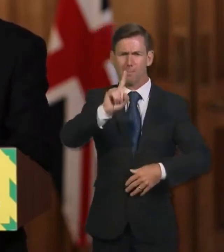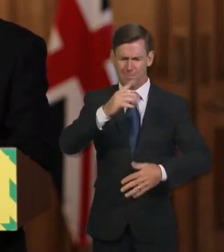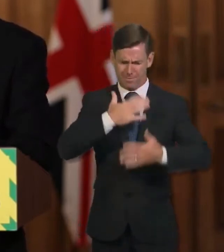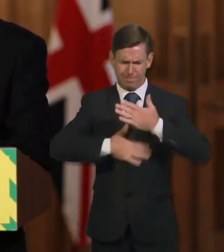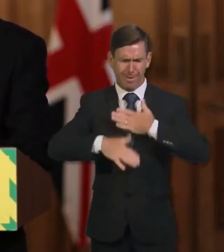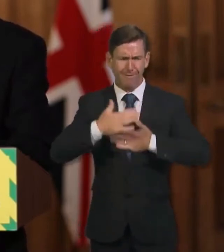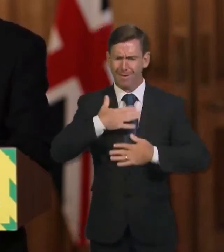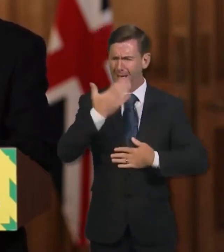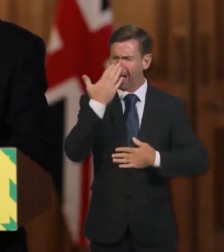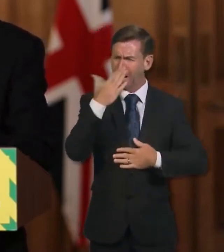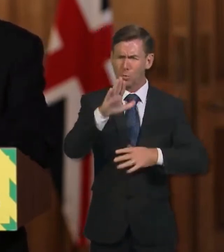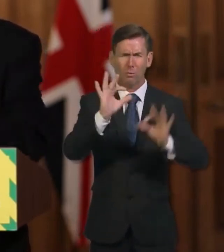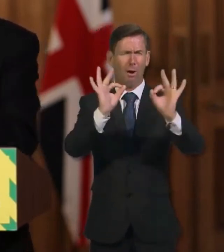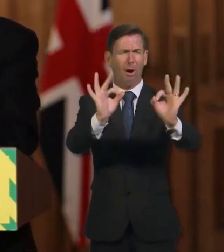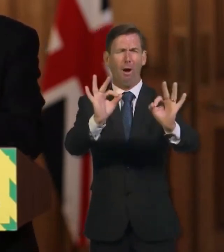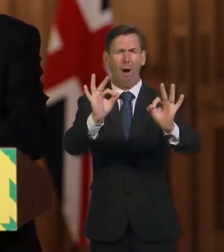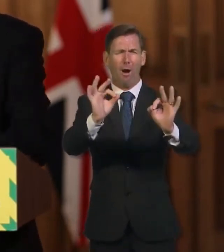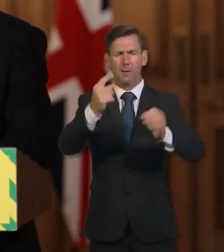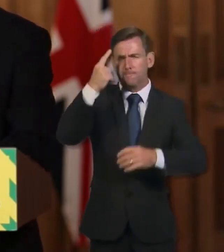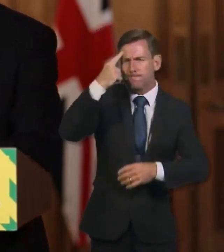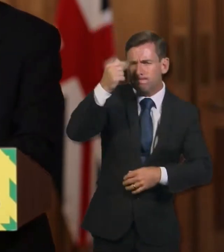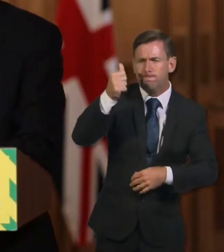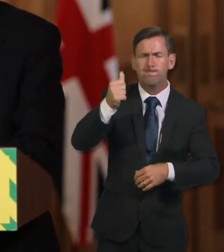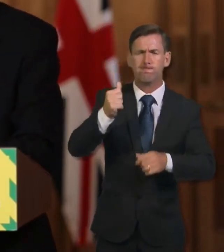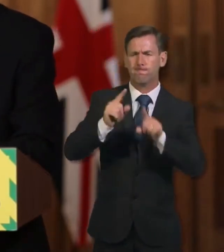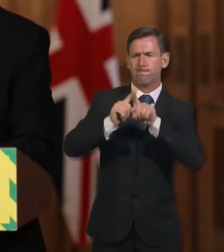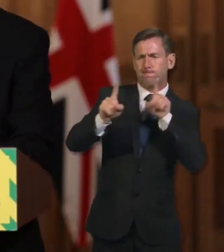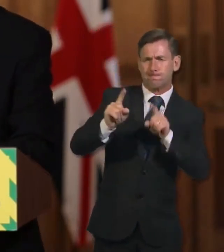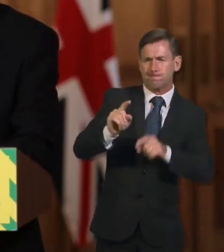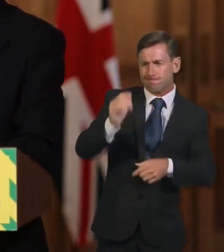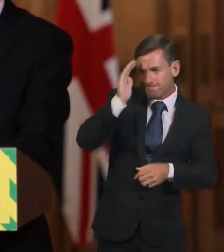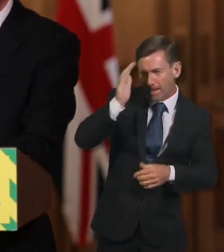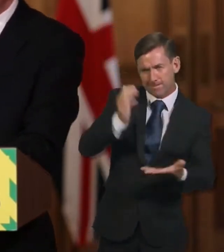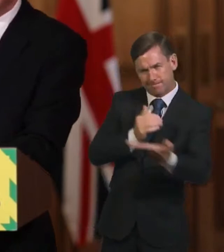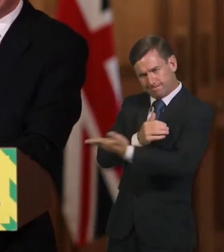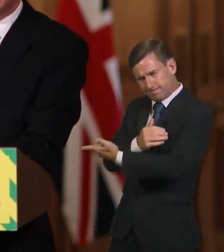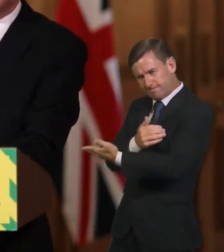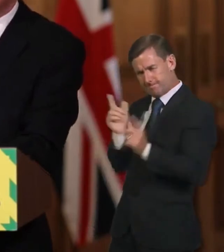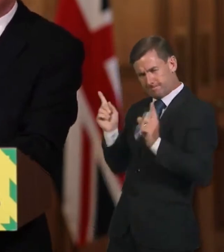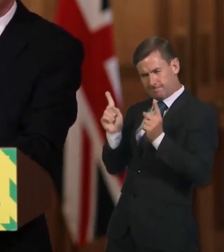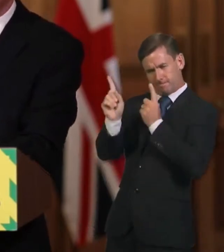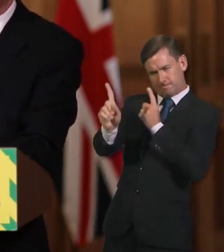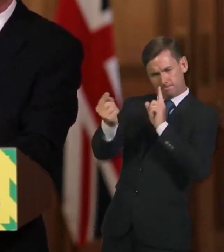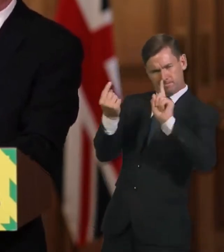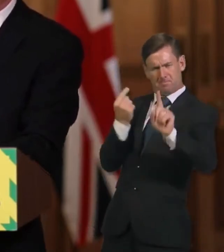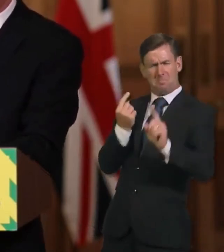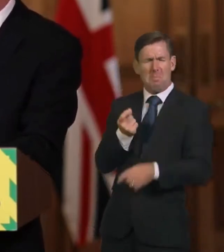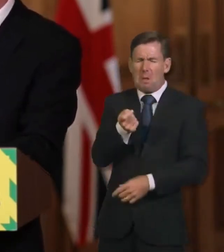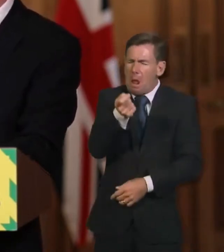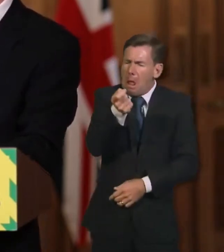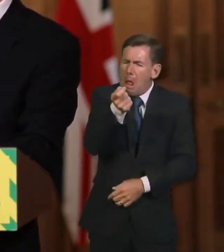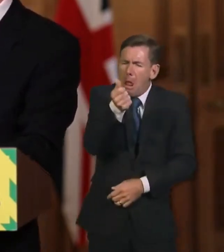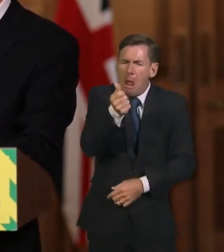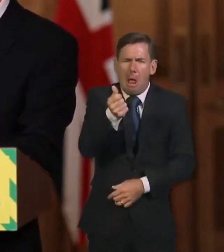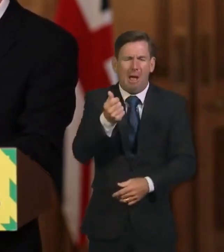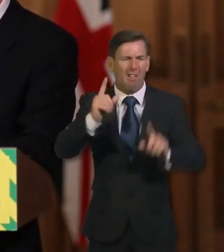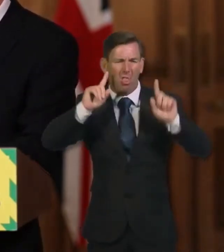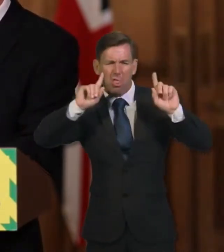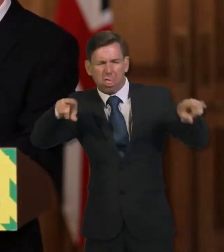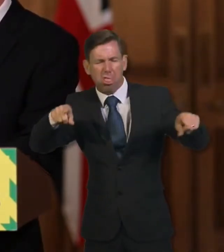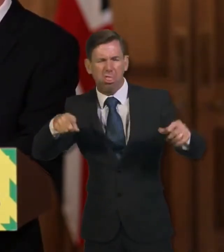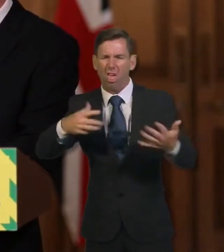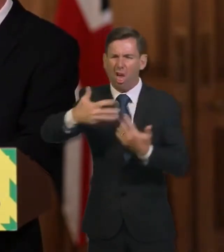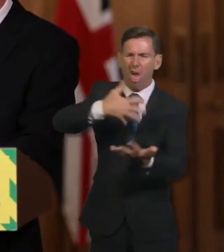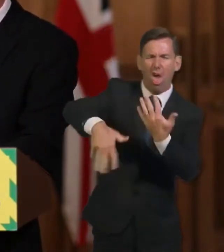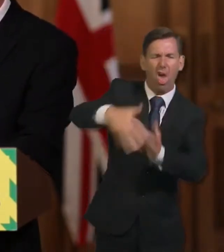sense has prevailed throughout. And of course, there have been pictures of occasional breaches. But if you look up and down the country, countless pubs, restaurants,